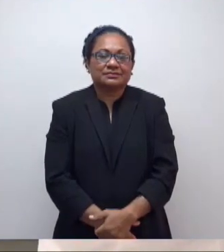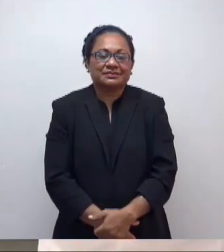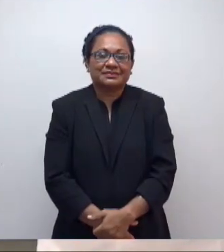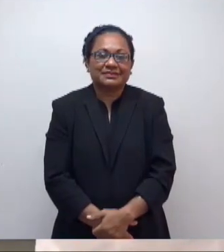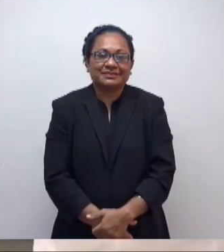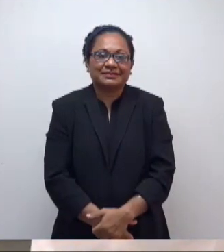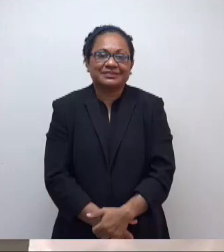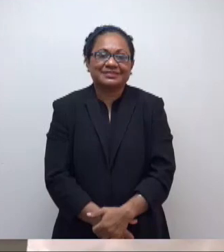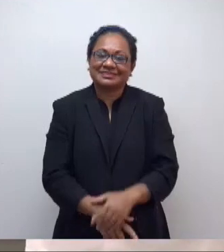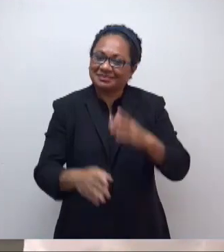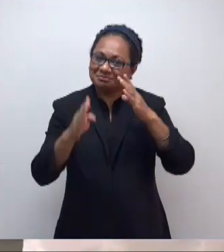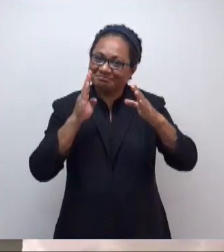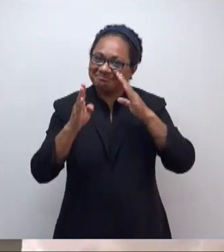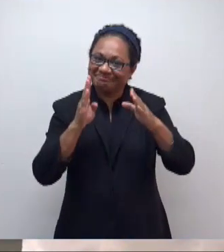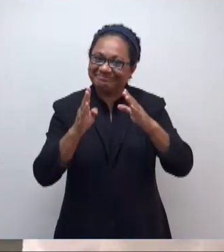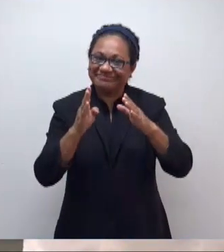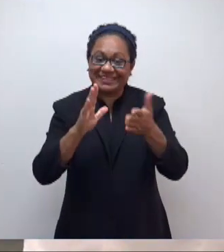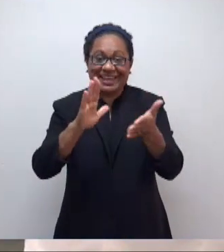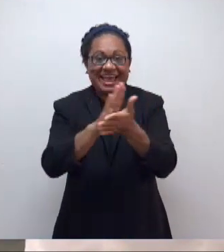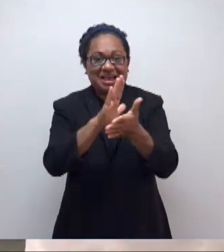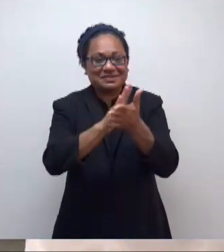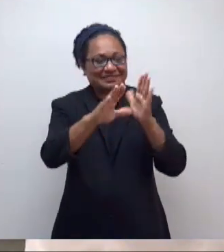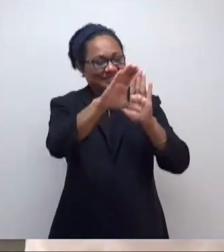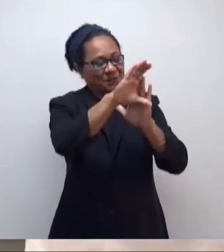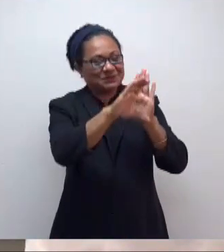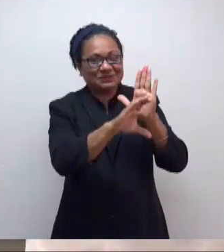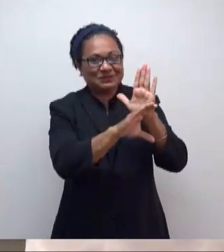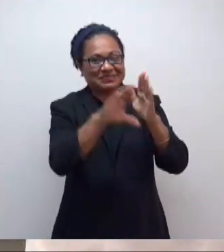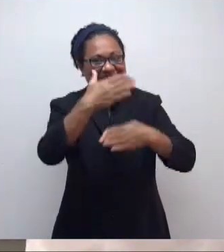Bola Benaka and happy Constitution Day.